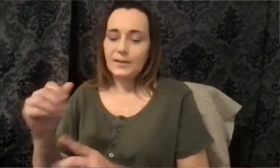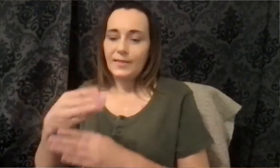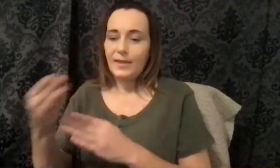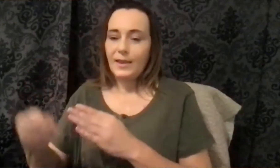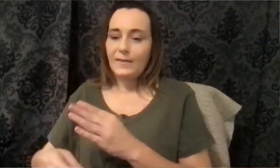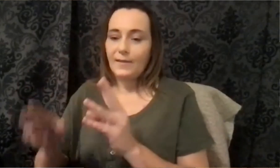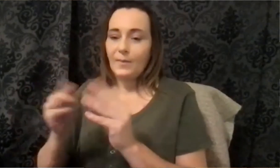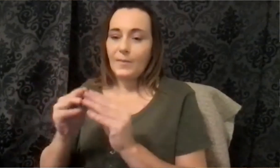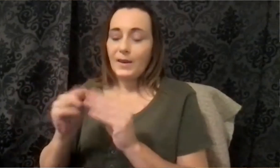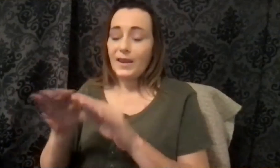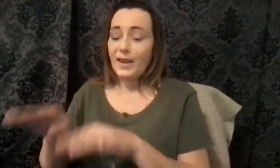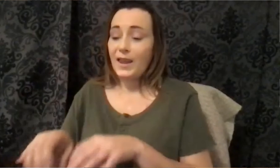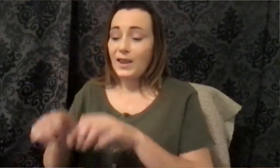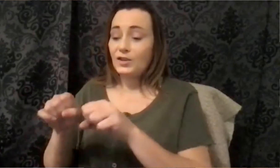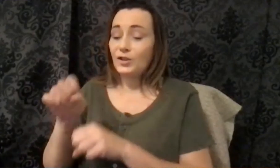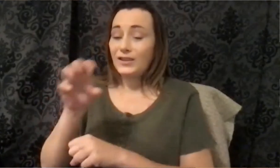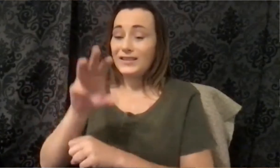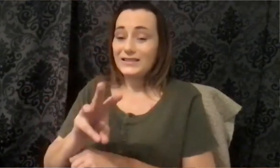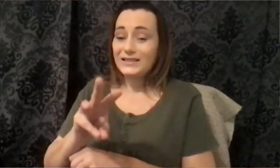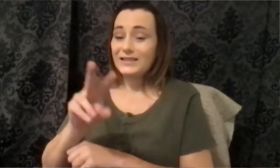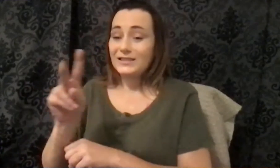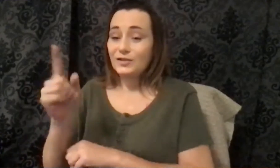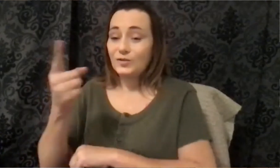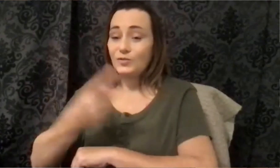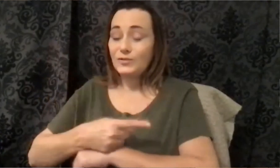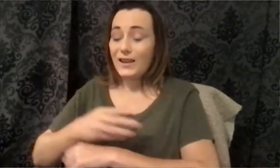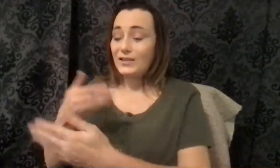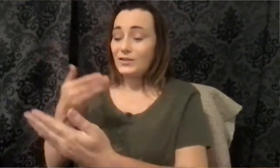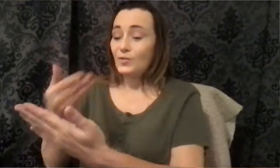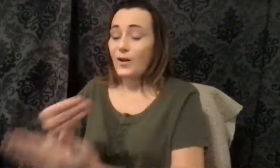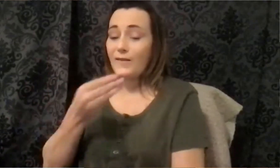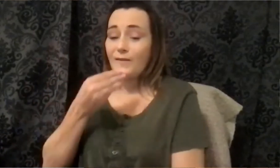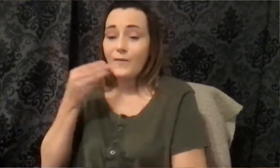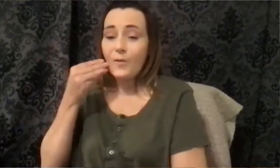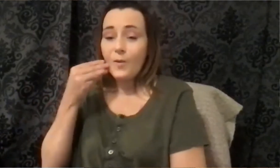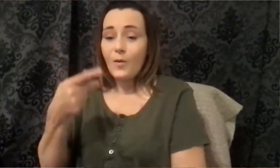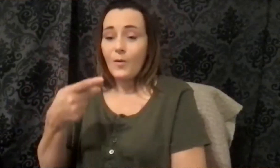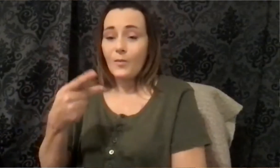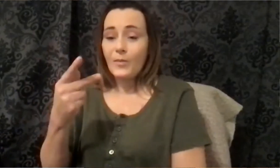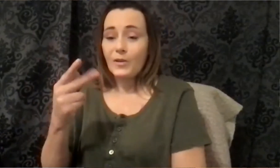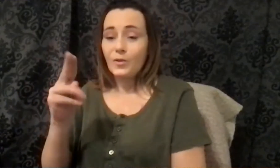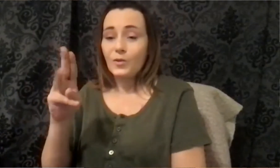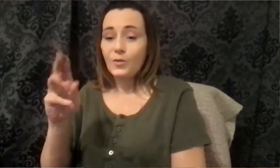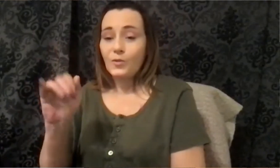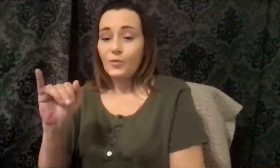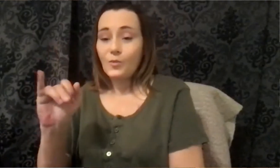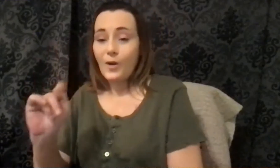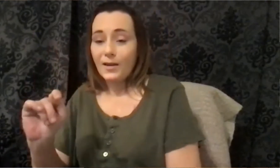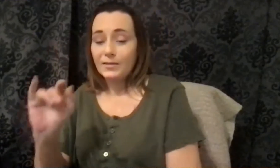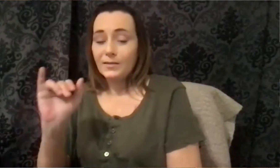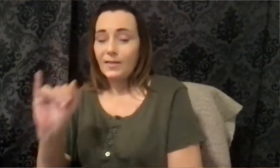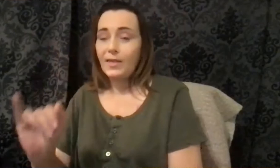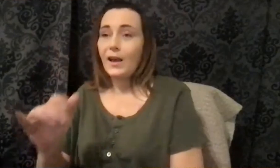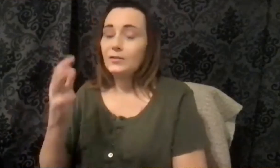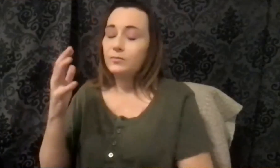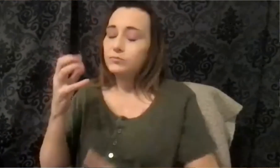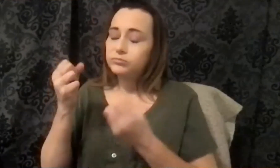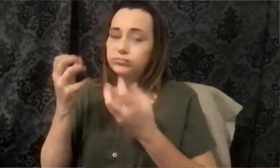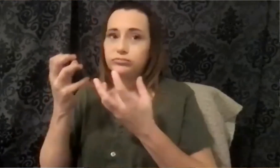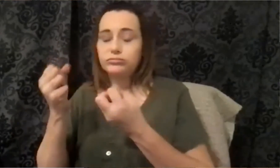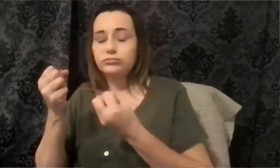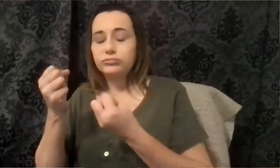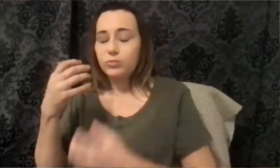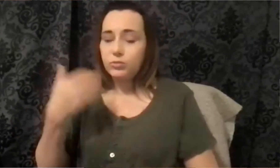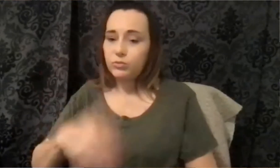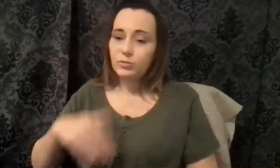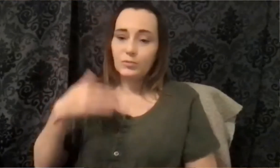him 62 days to get home to Kuwait. That was kind of unbelievable, but Kuwait was shut down and he really